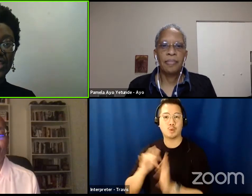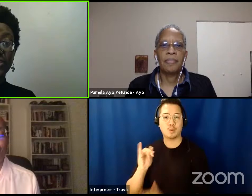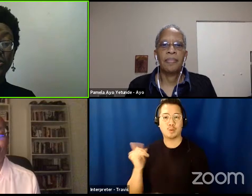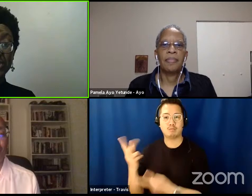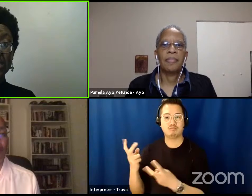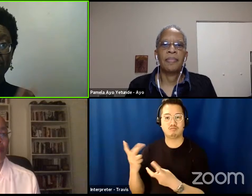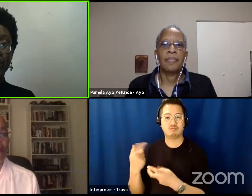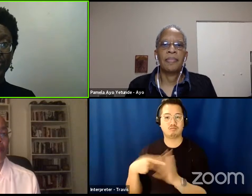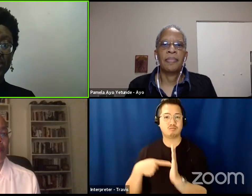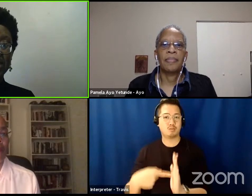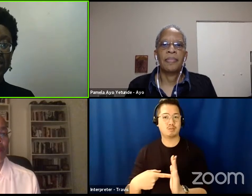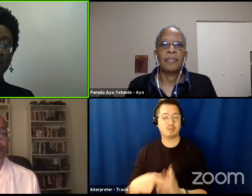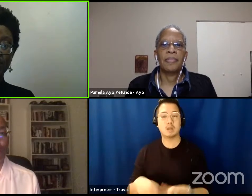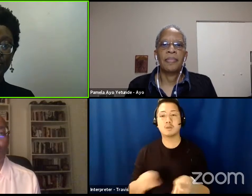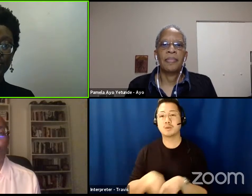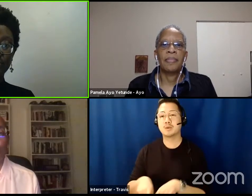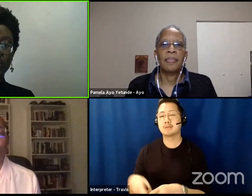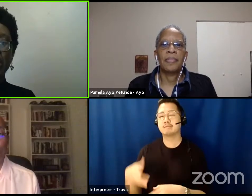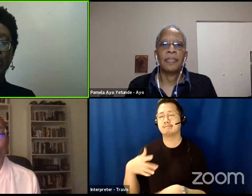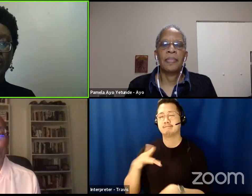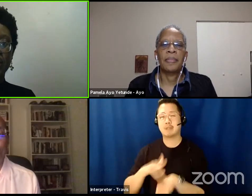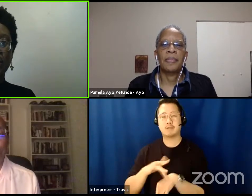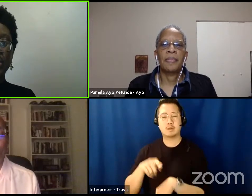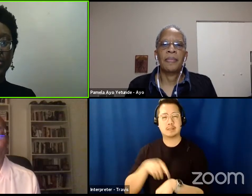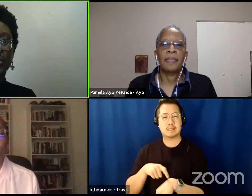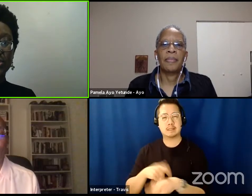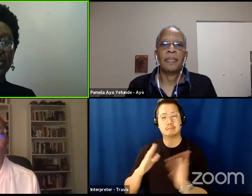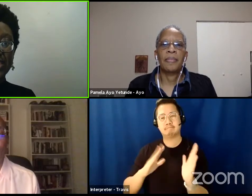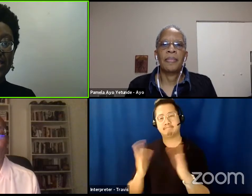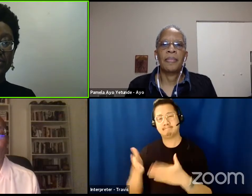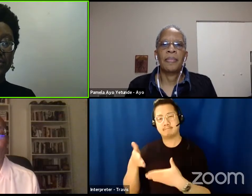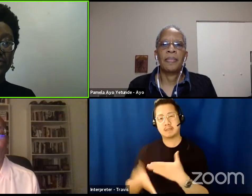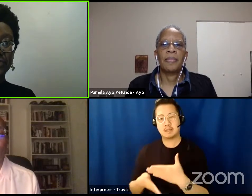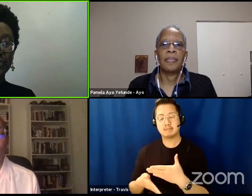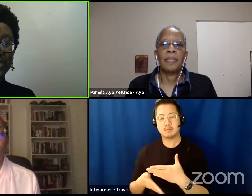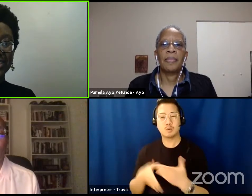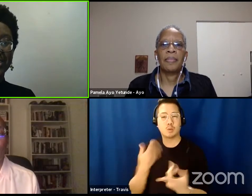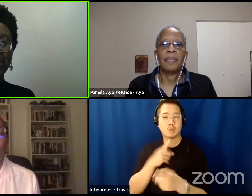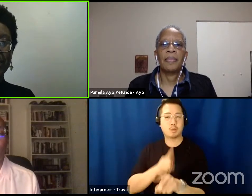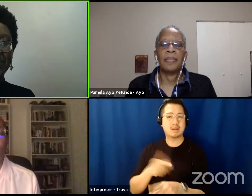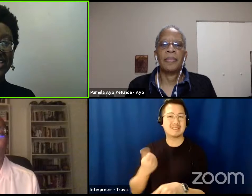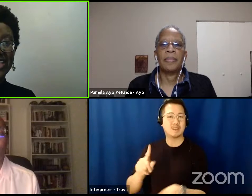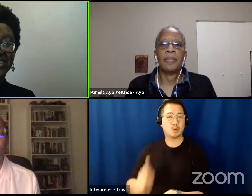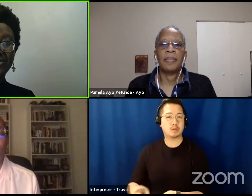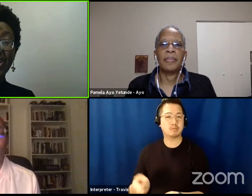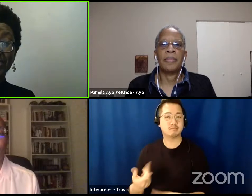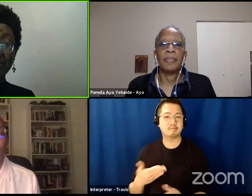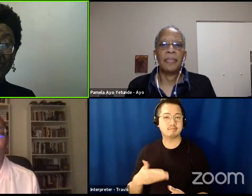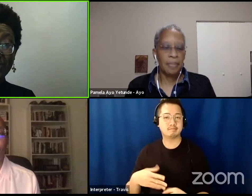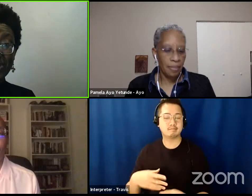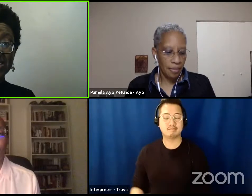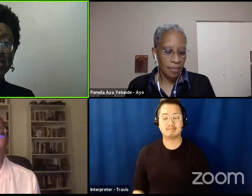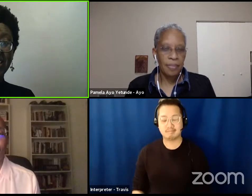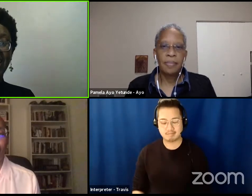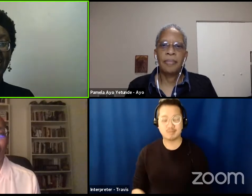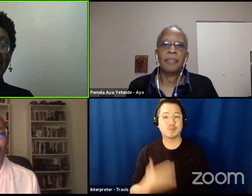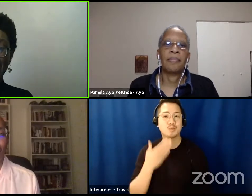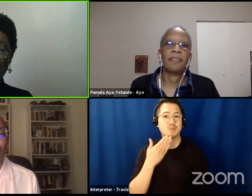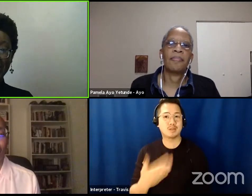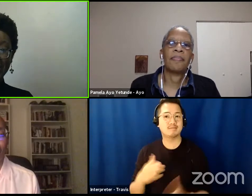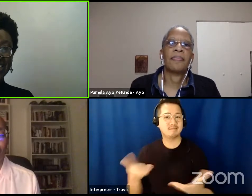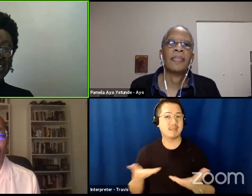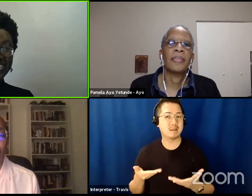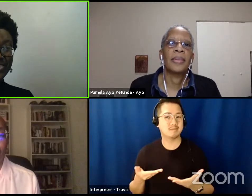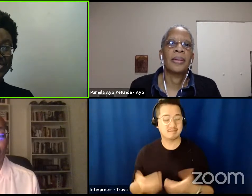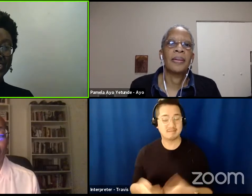And there will be time reserved at the end to respond to questions that you might have. So again, welcome everyone. And